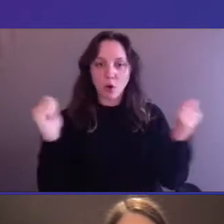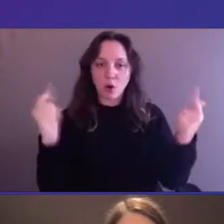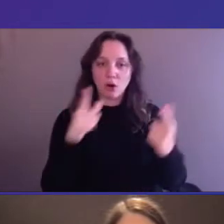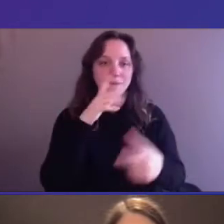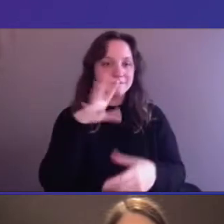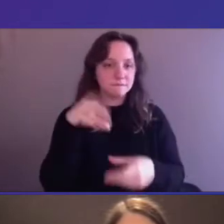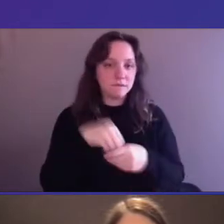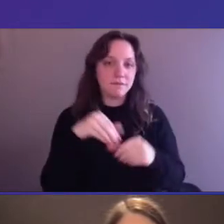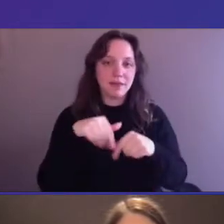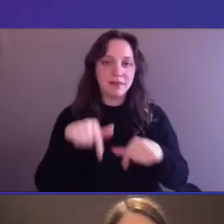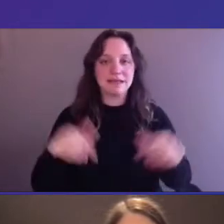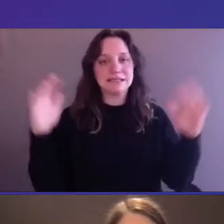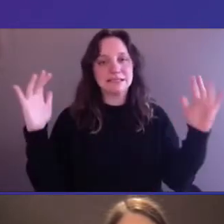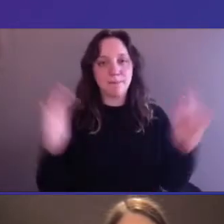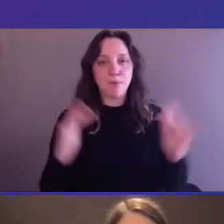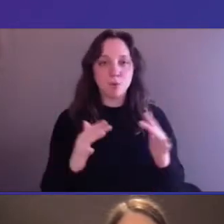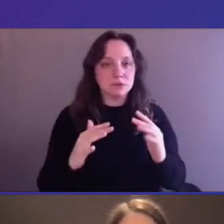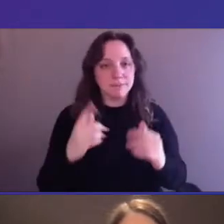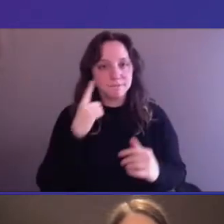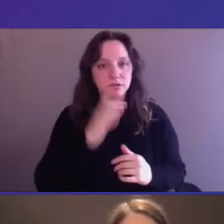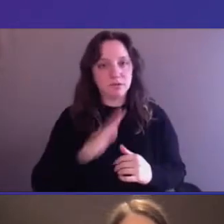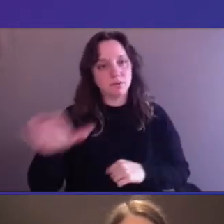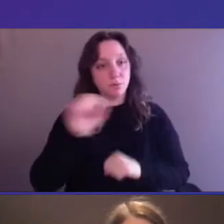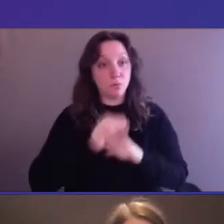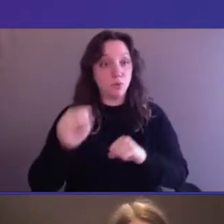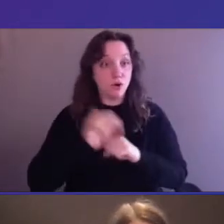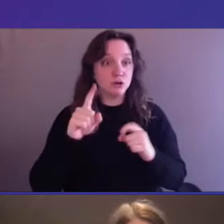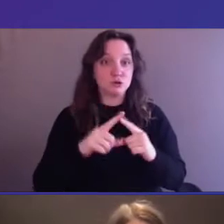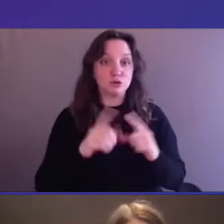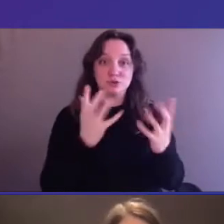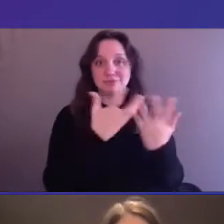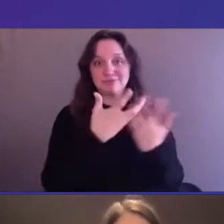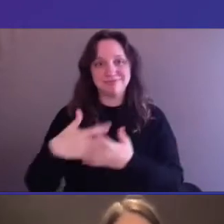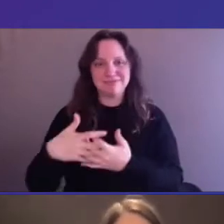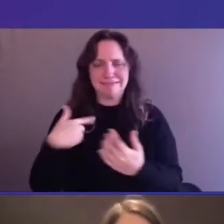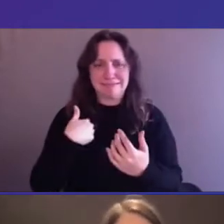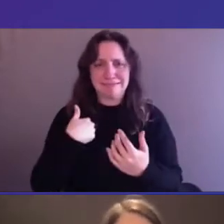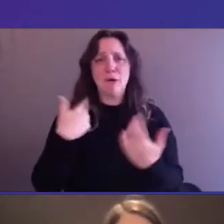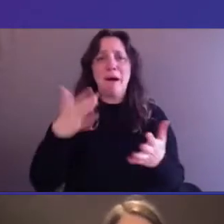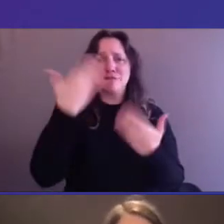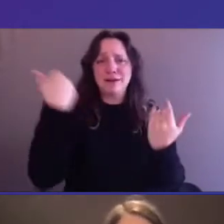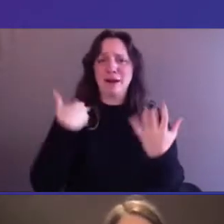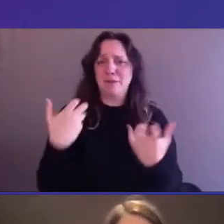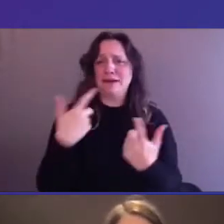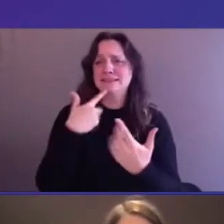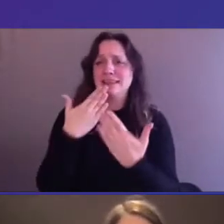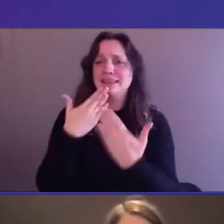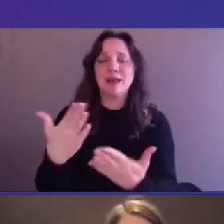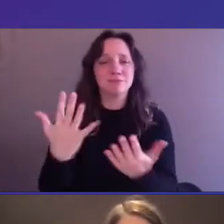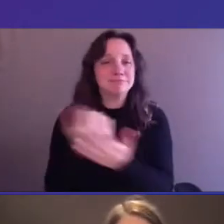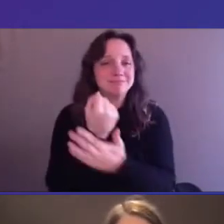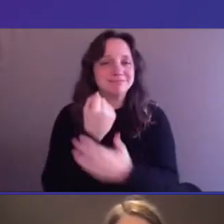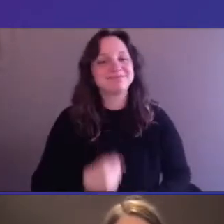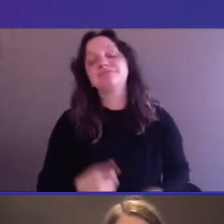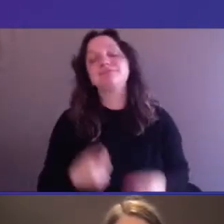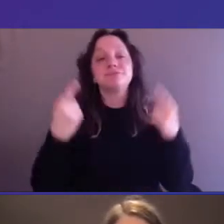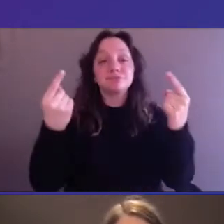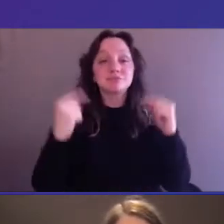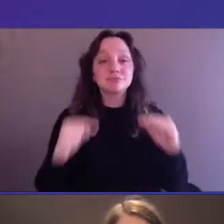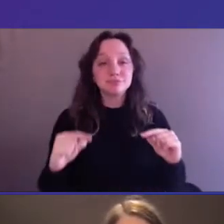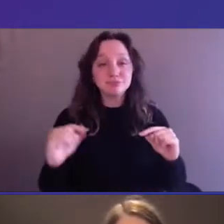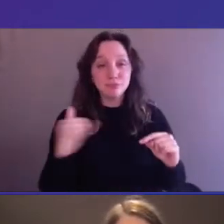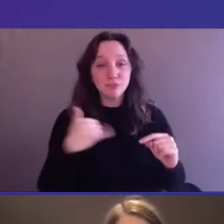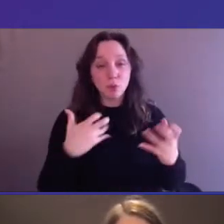this symposium for all the hard work that they've done for all of us. Before I forget it, I just want to acknowledge that. And also like to say that